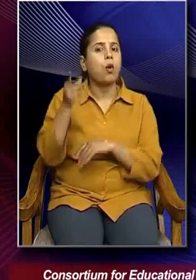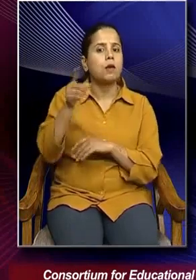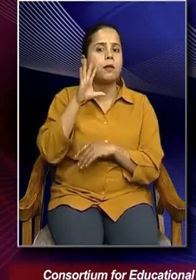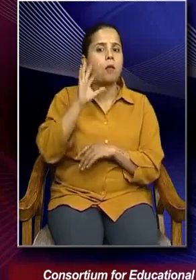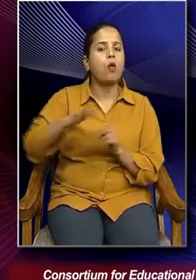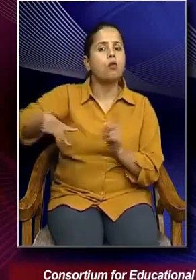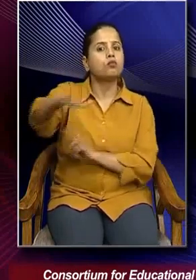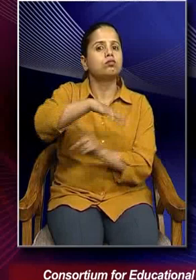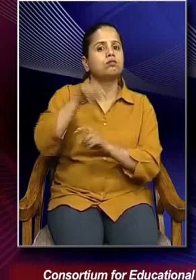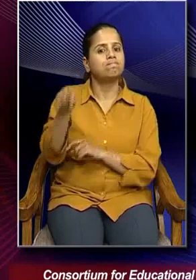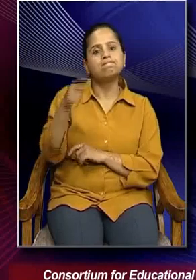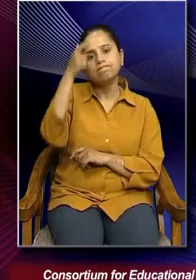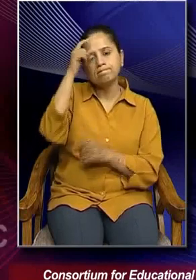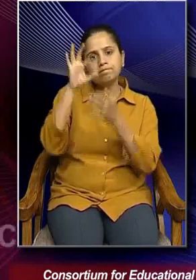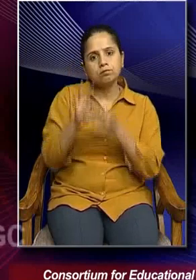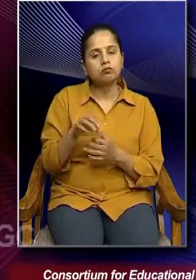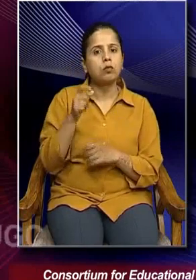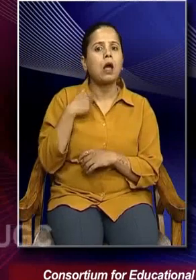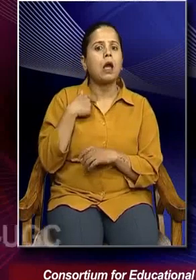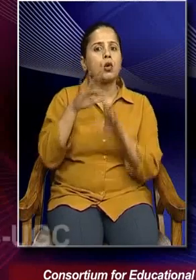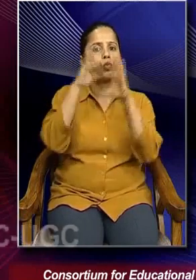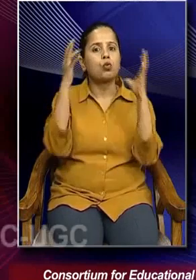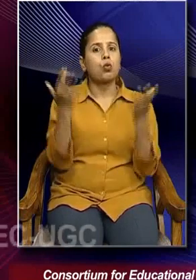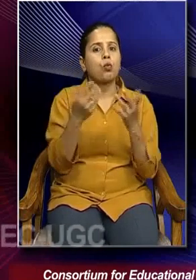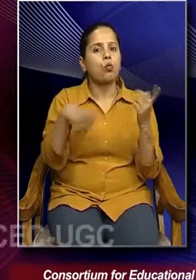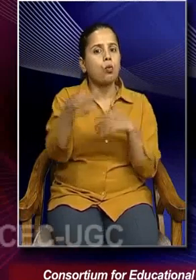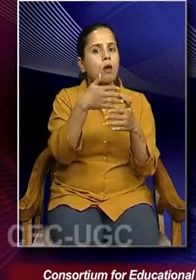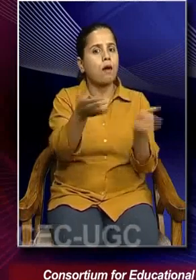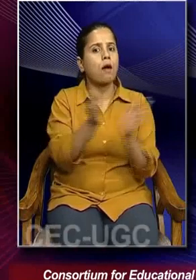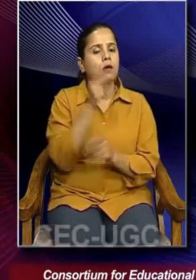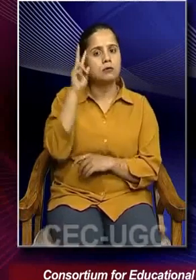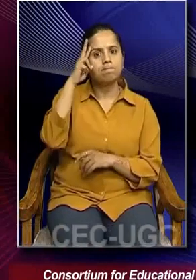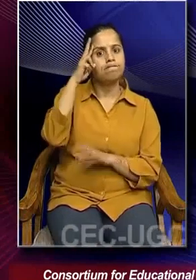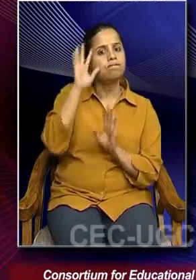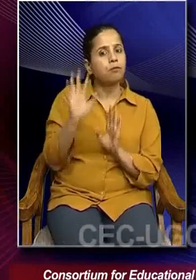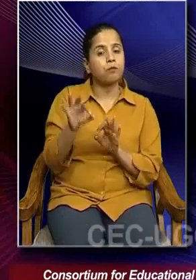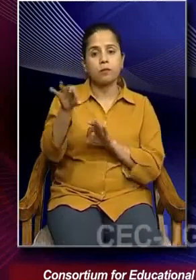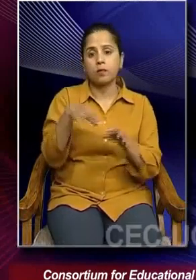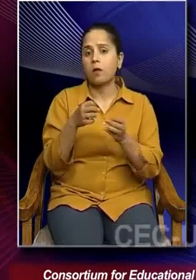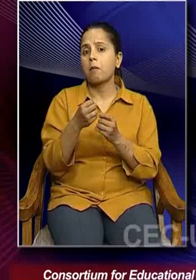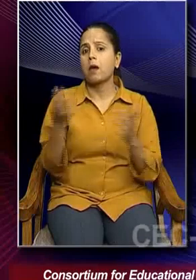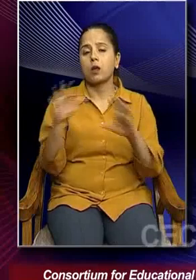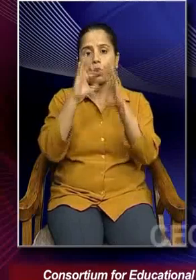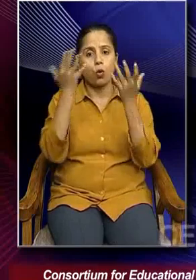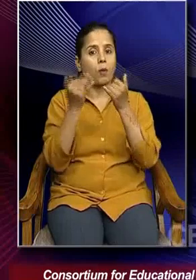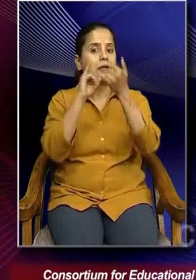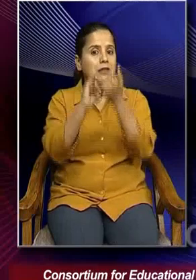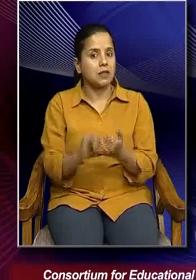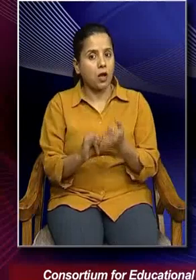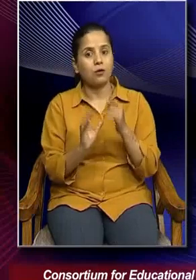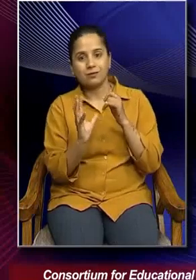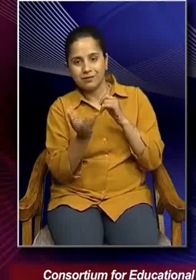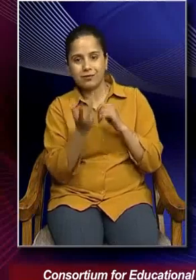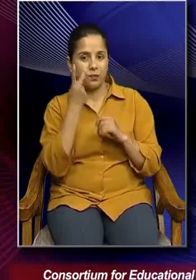important issue of concern for global community. Now most of the cities in the global South are